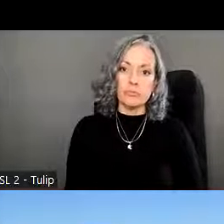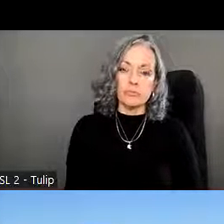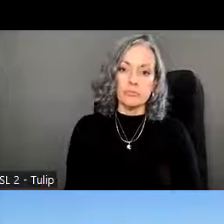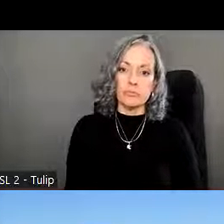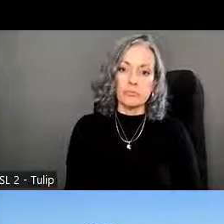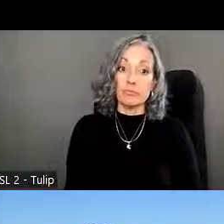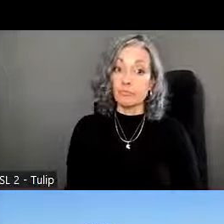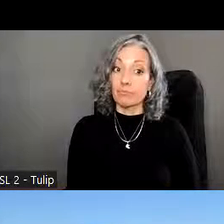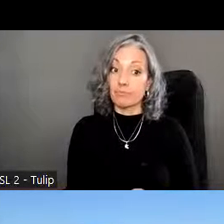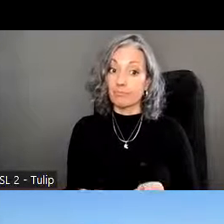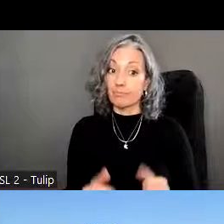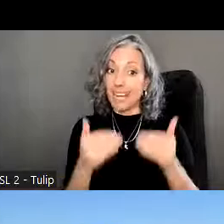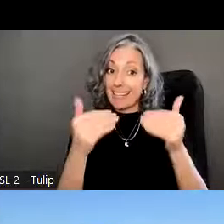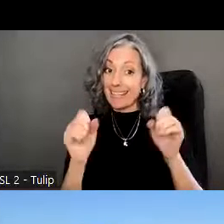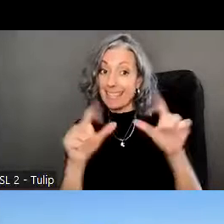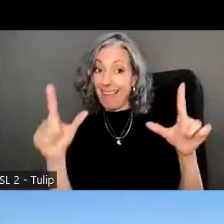Next slide, please.